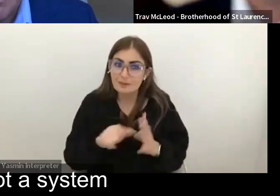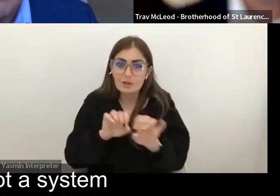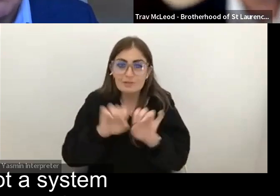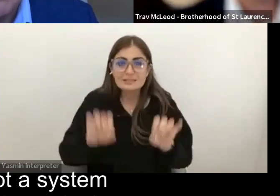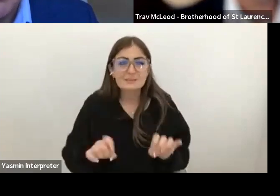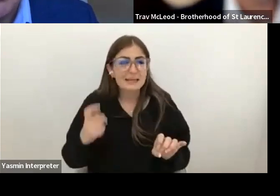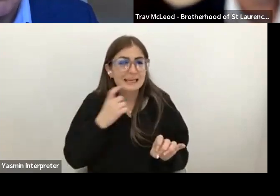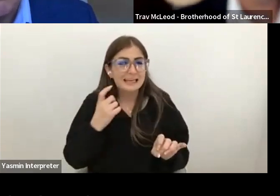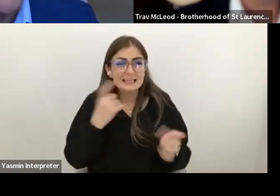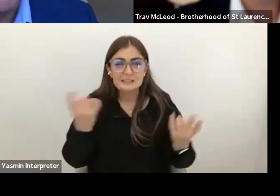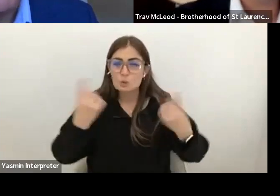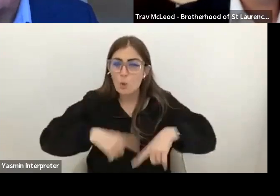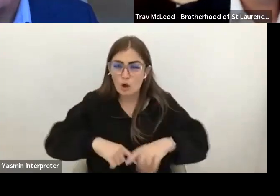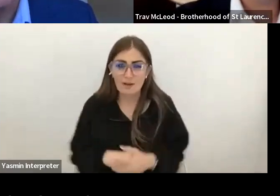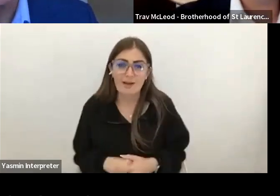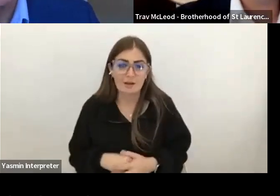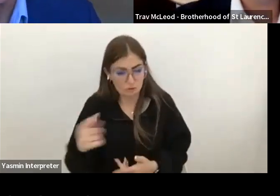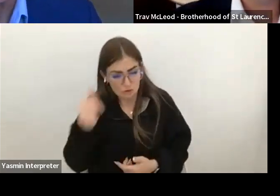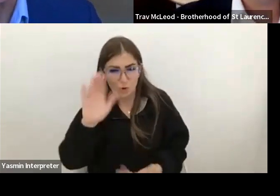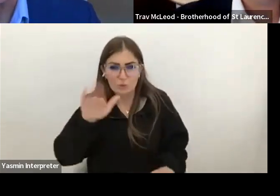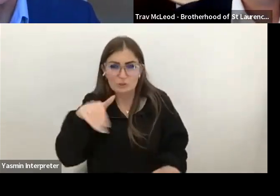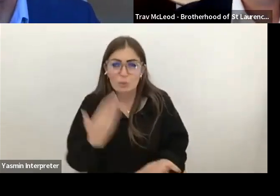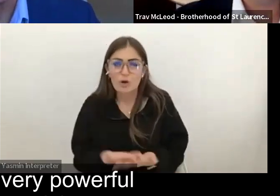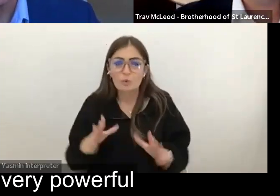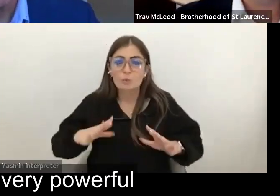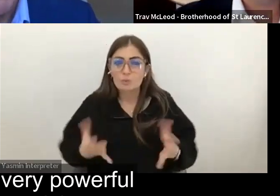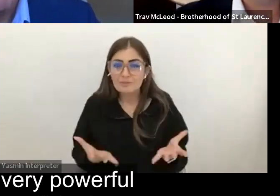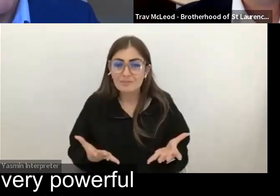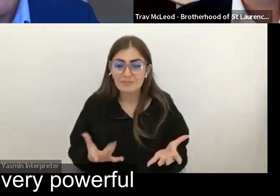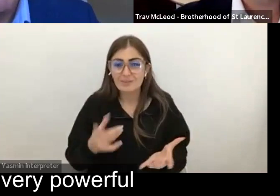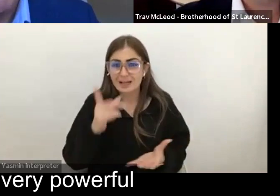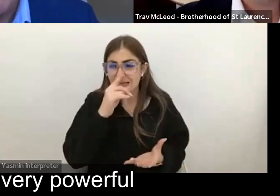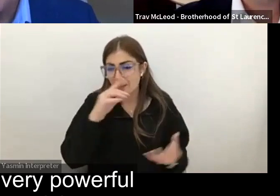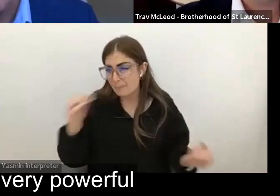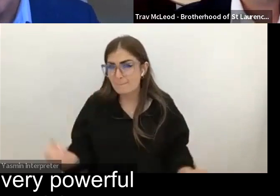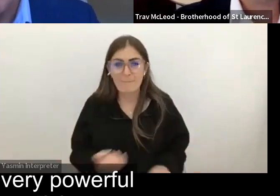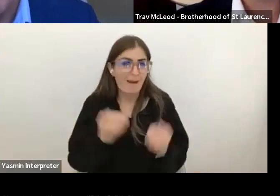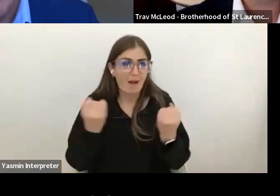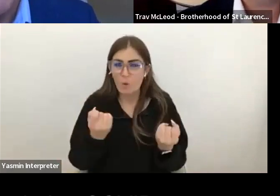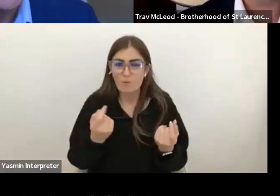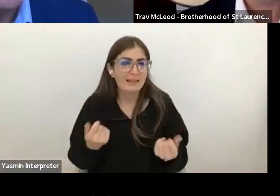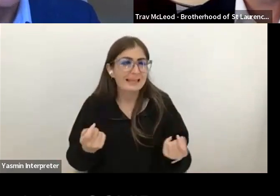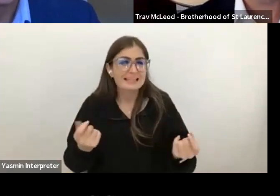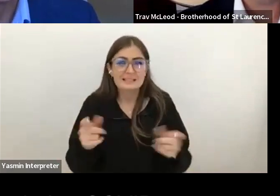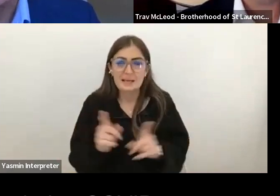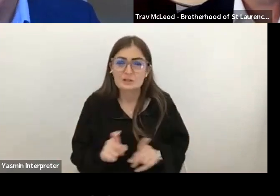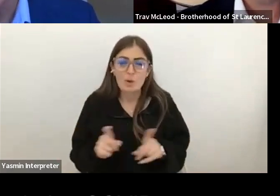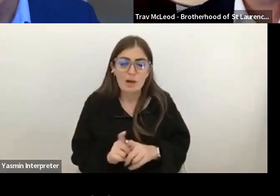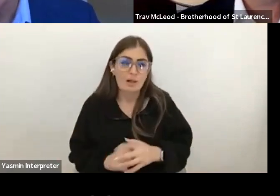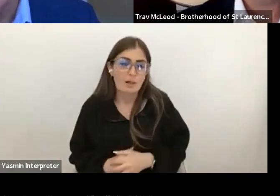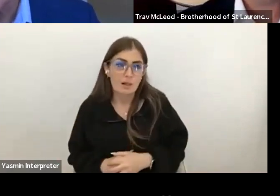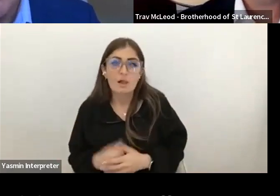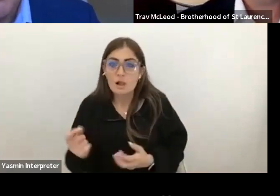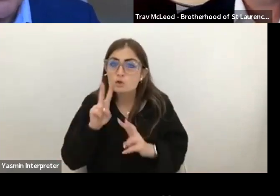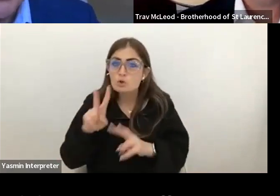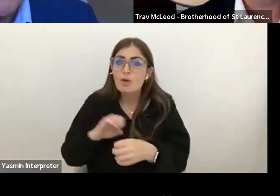to navigate and you know what's going on, that can be a very powerful incentive to participate. And we saw that during